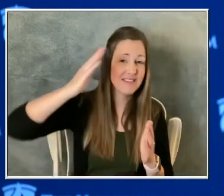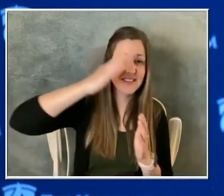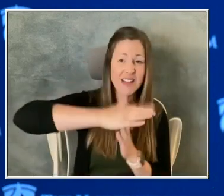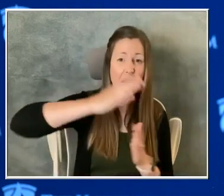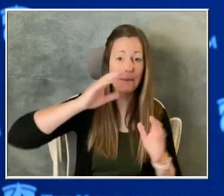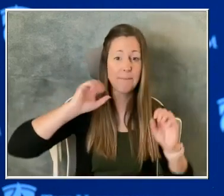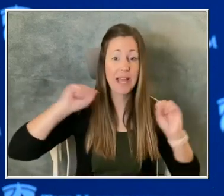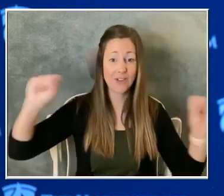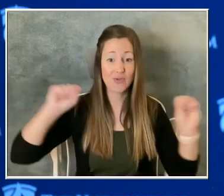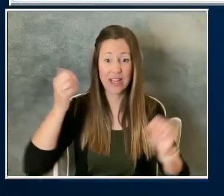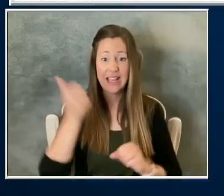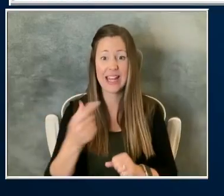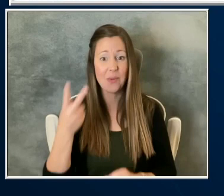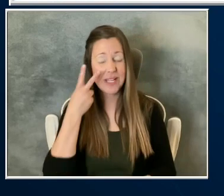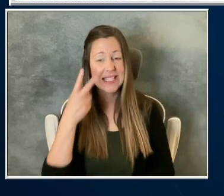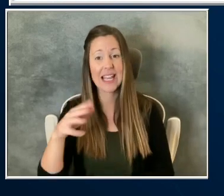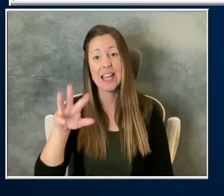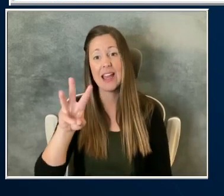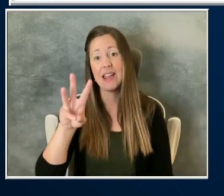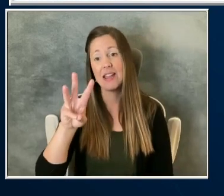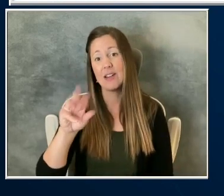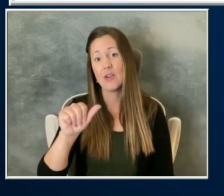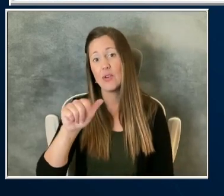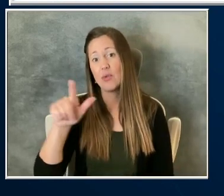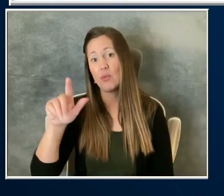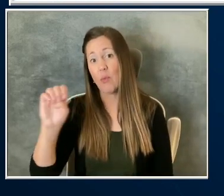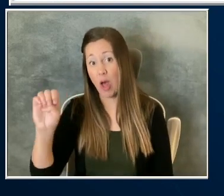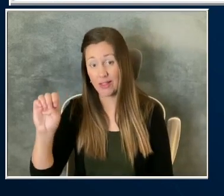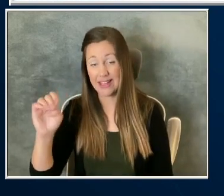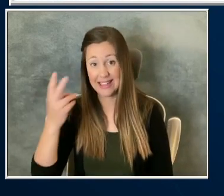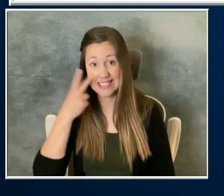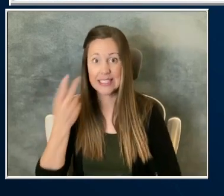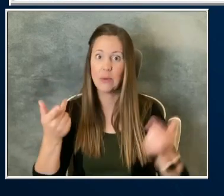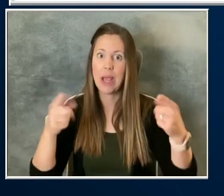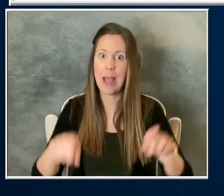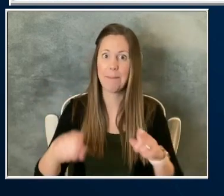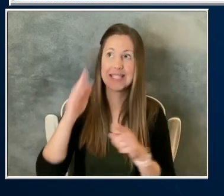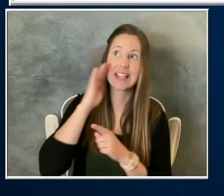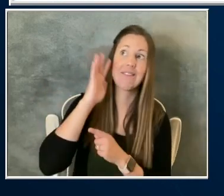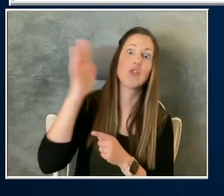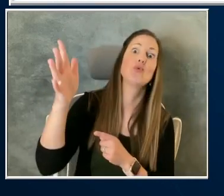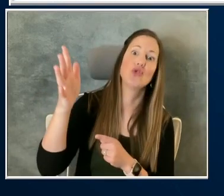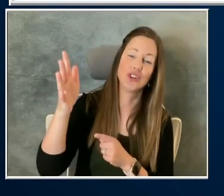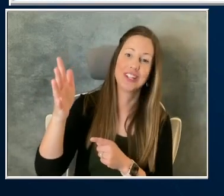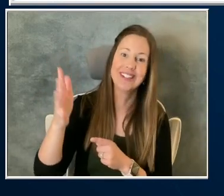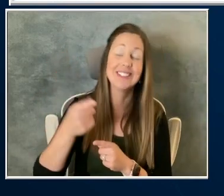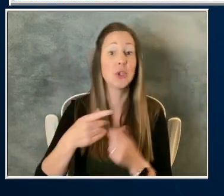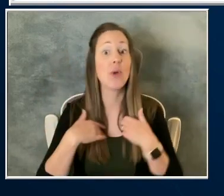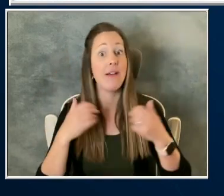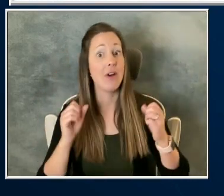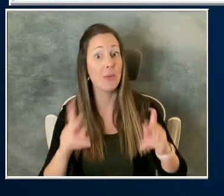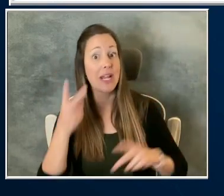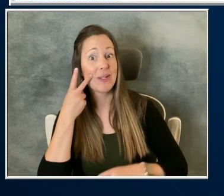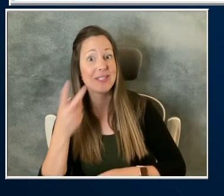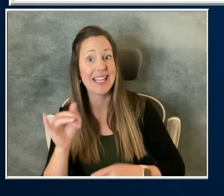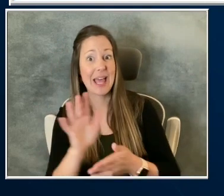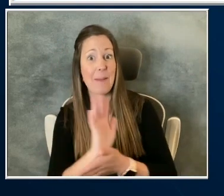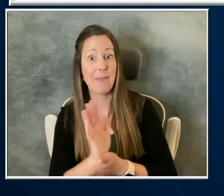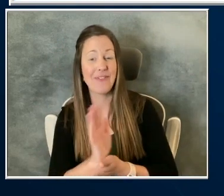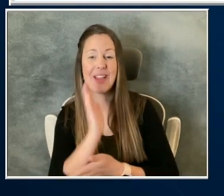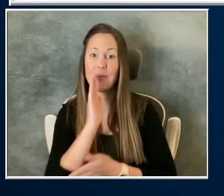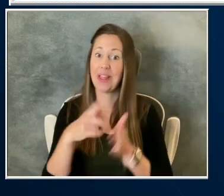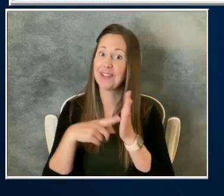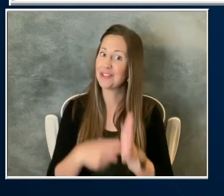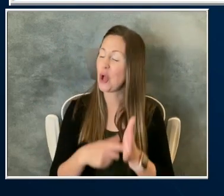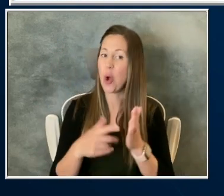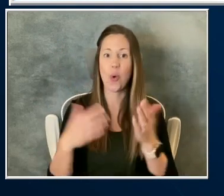watched WALL-E, they'll see what happens in the future. So if you get a chance, go watch WALL-E, and that will be the antithesis of people